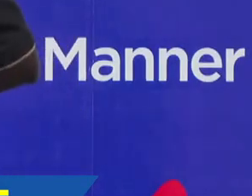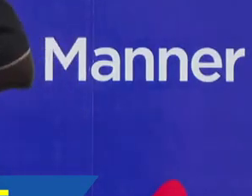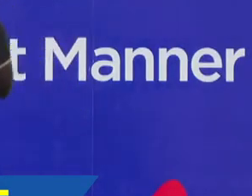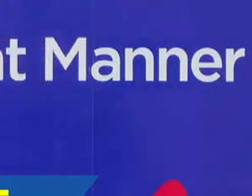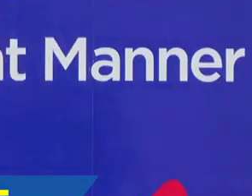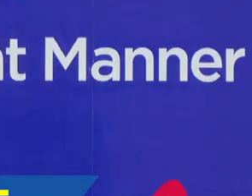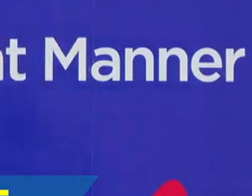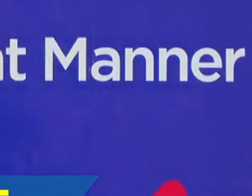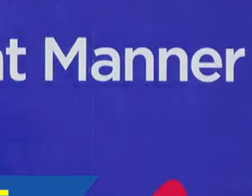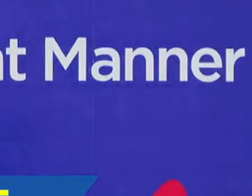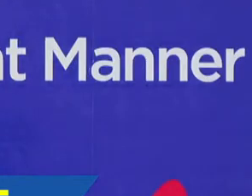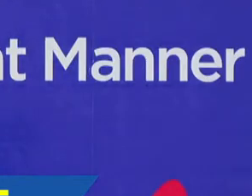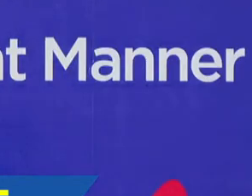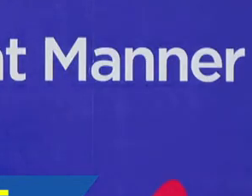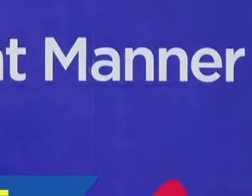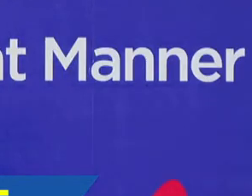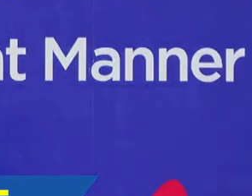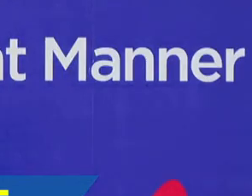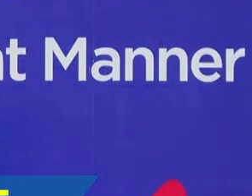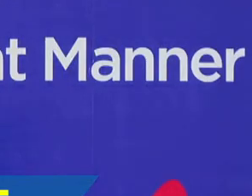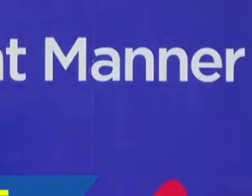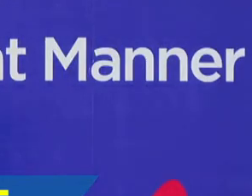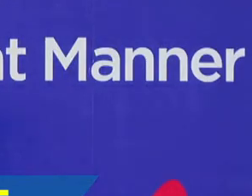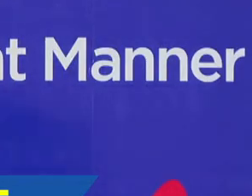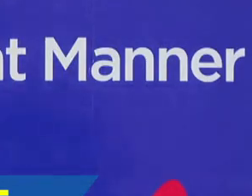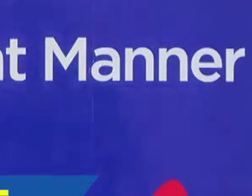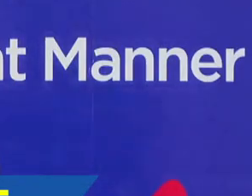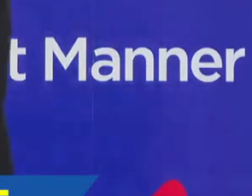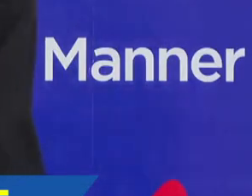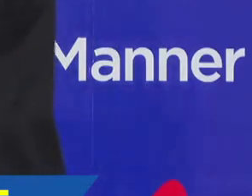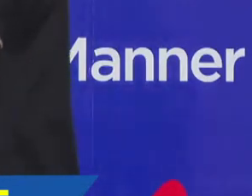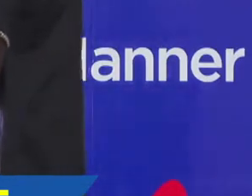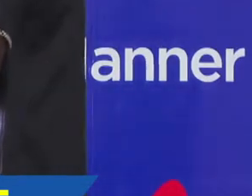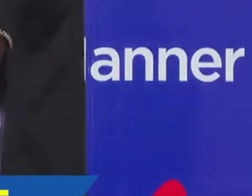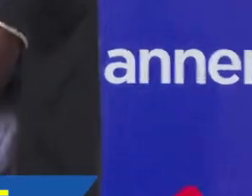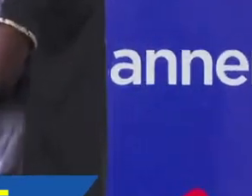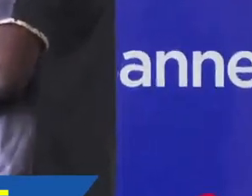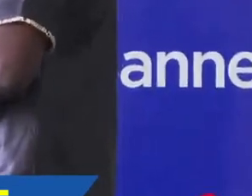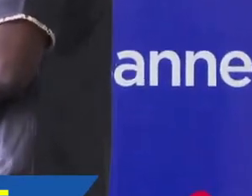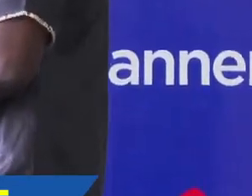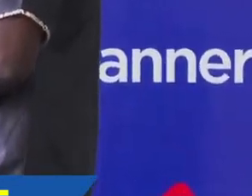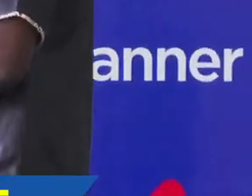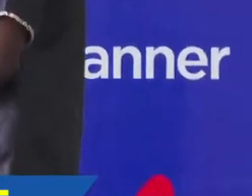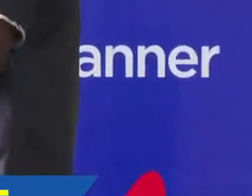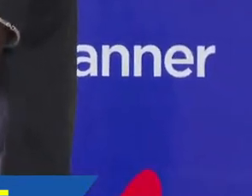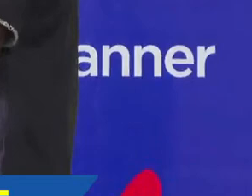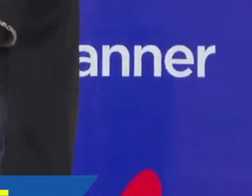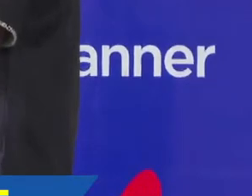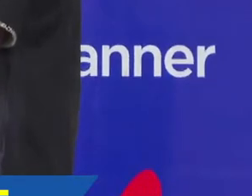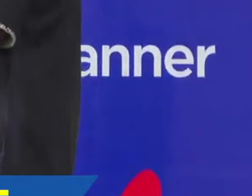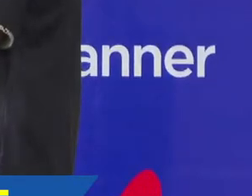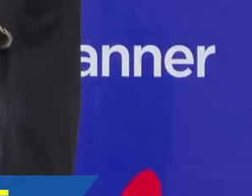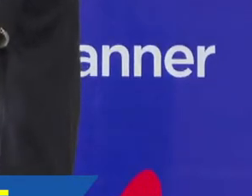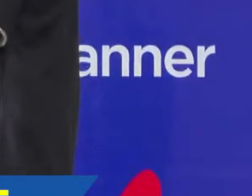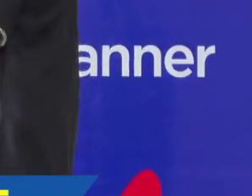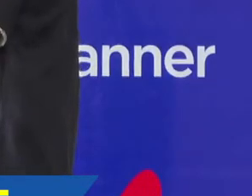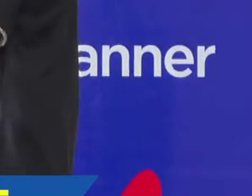for male. Female, they usually prefer bright colors. So it's not